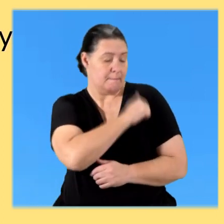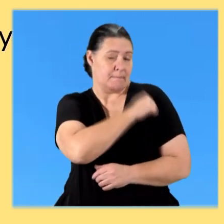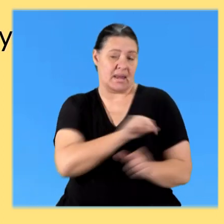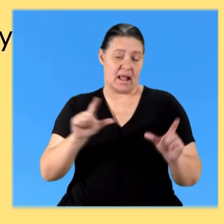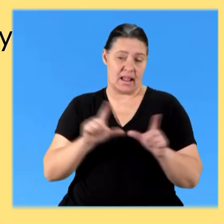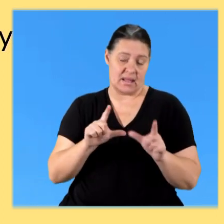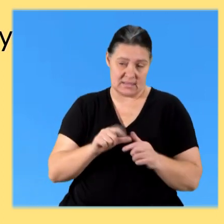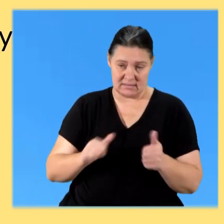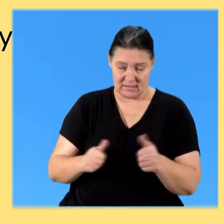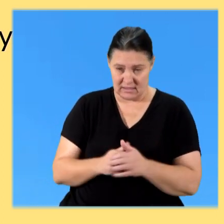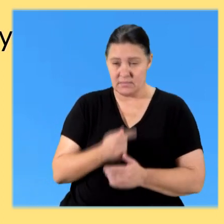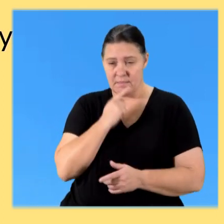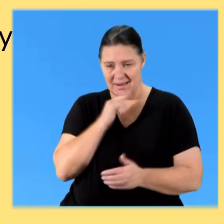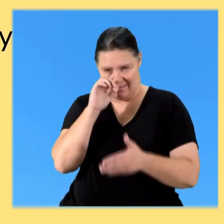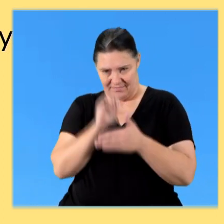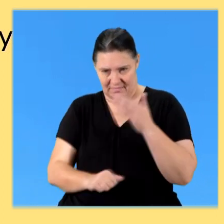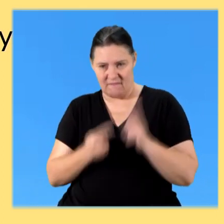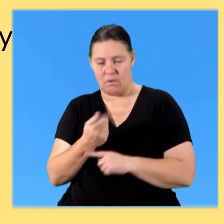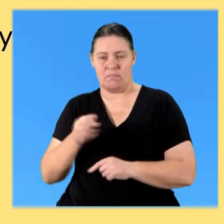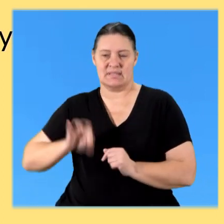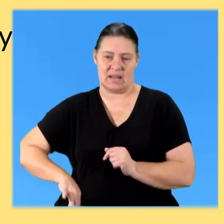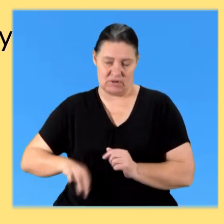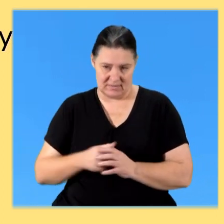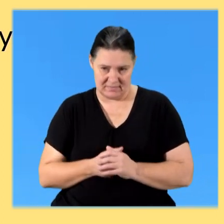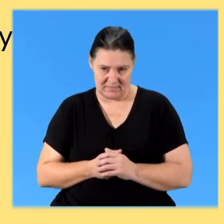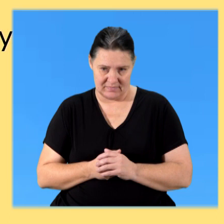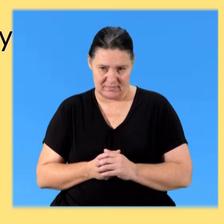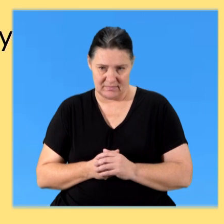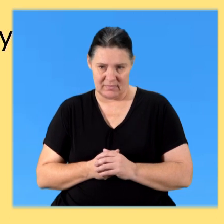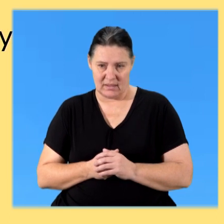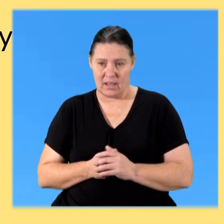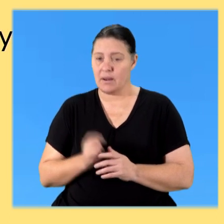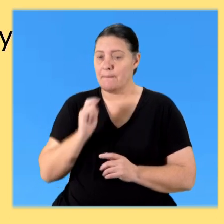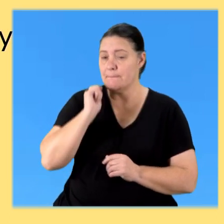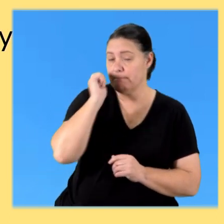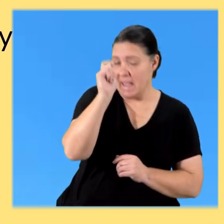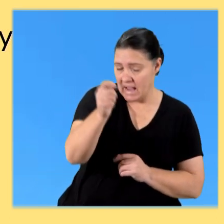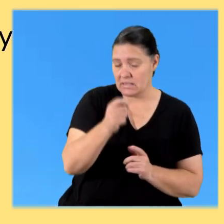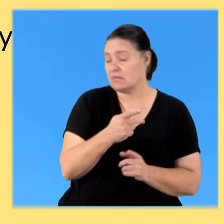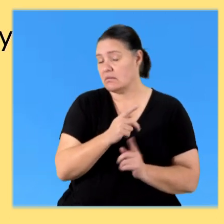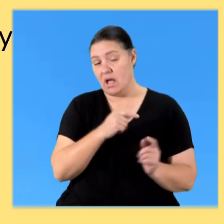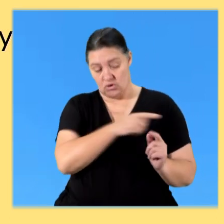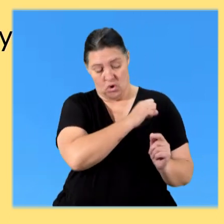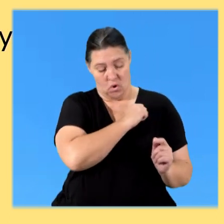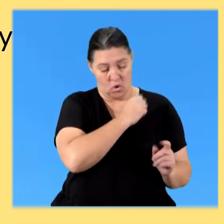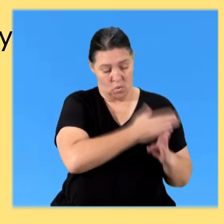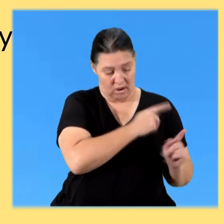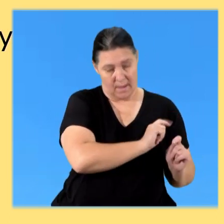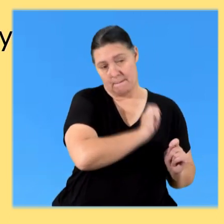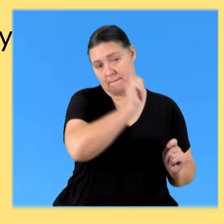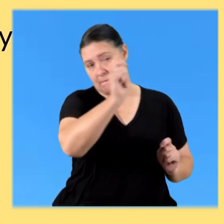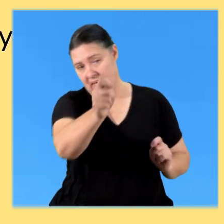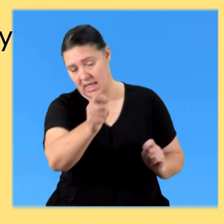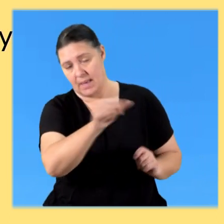aid. This is a deduction from the salary that is paid over to the medical